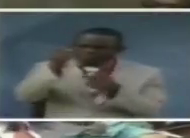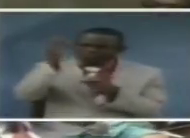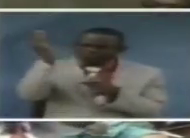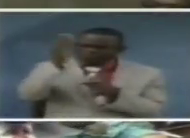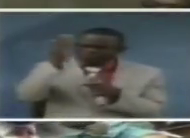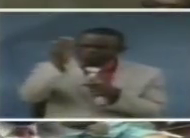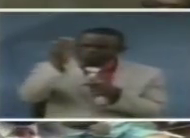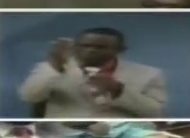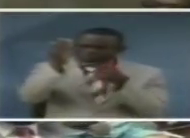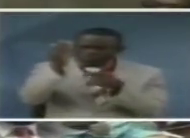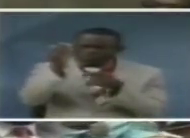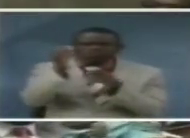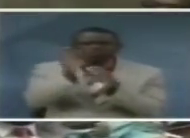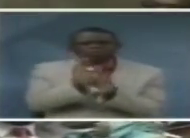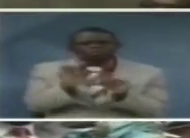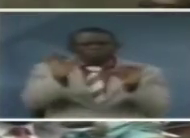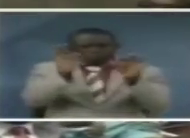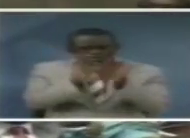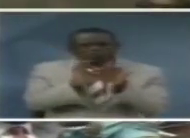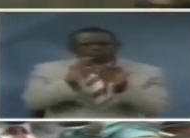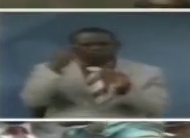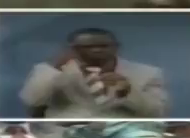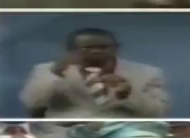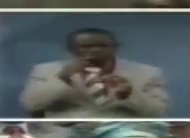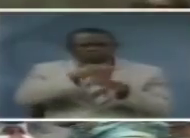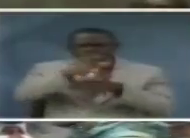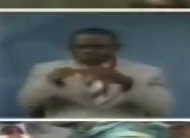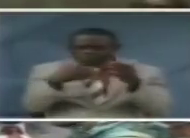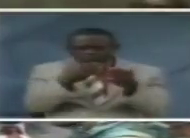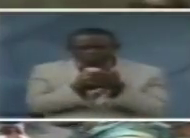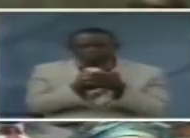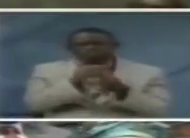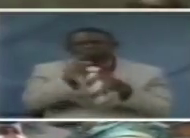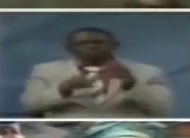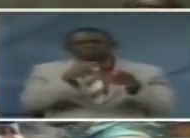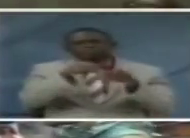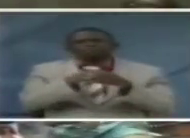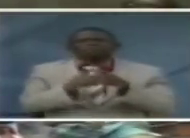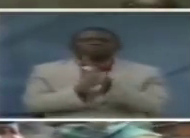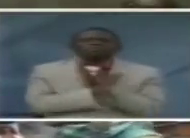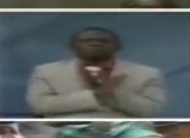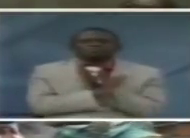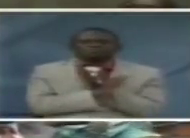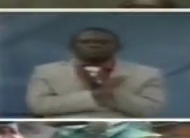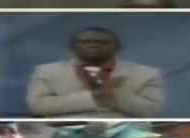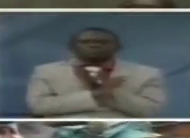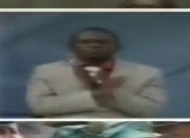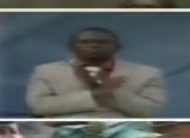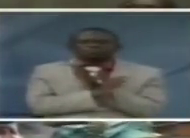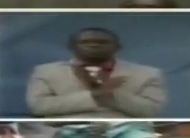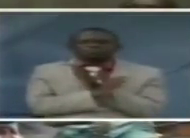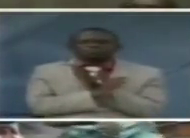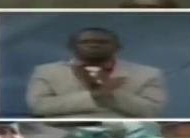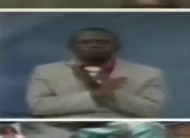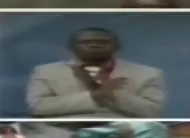Honourable members who agree with me that the issues contained in the budget speech have an impact on the